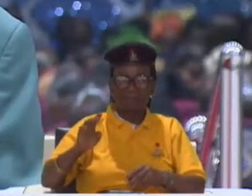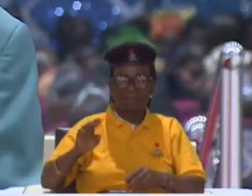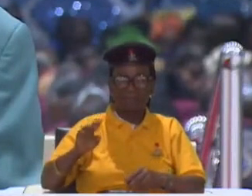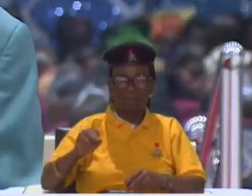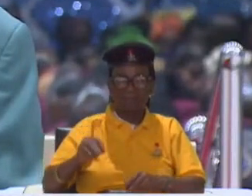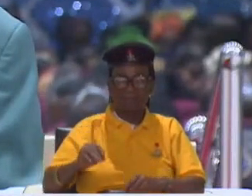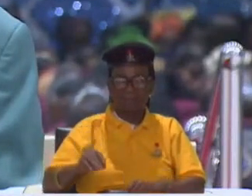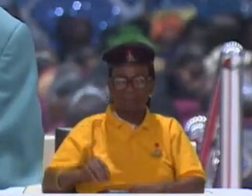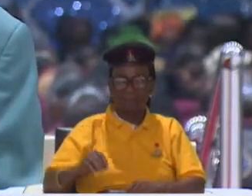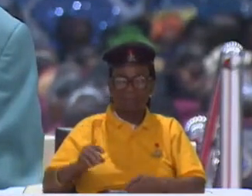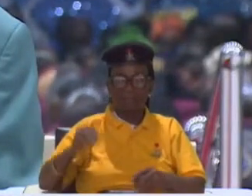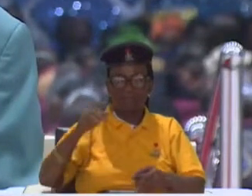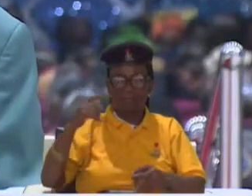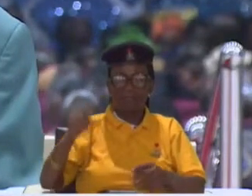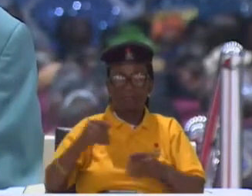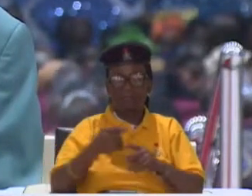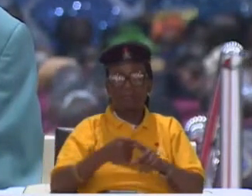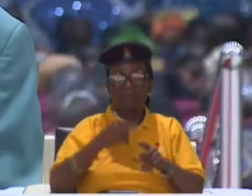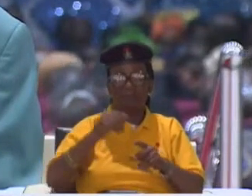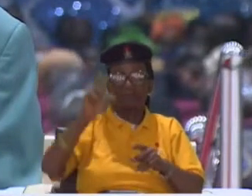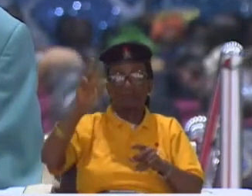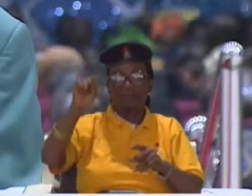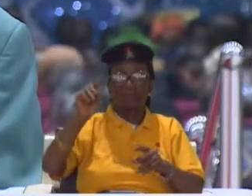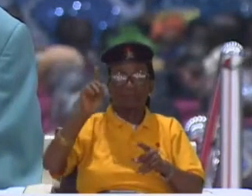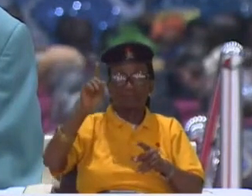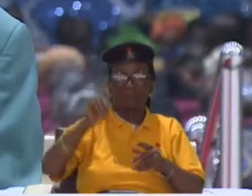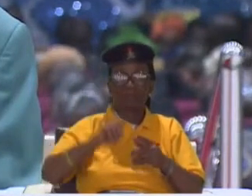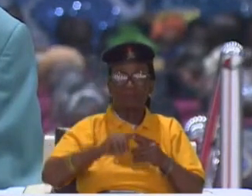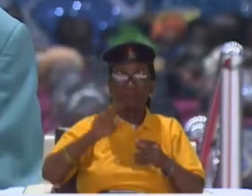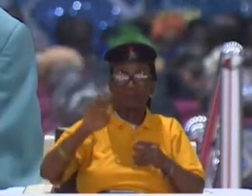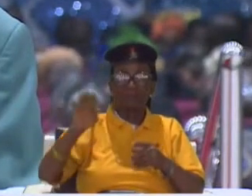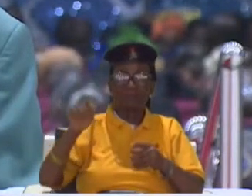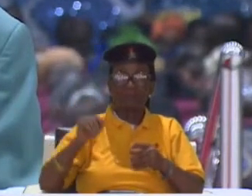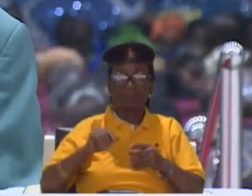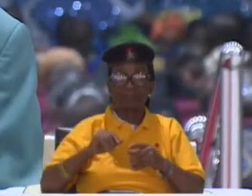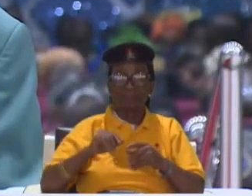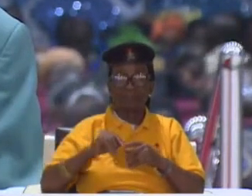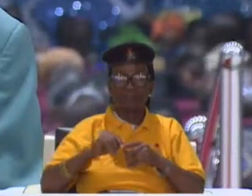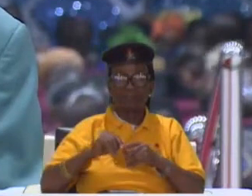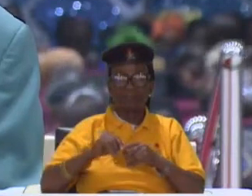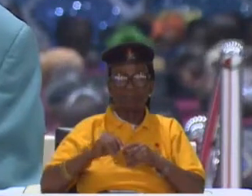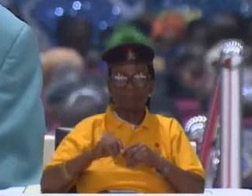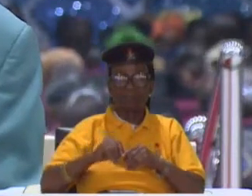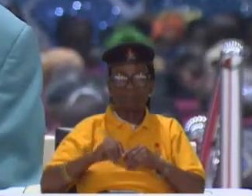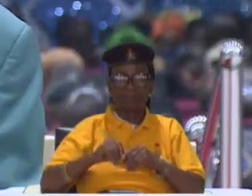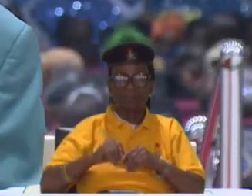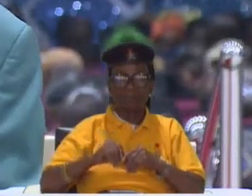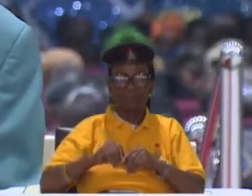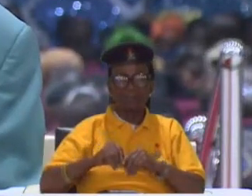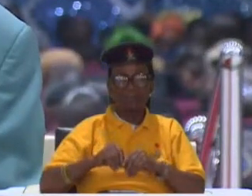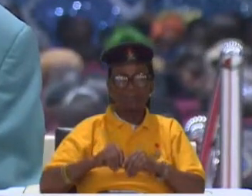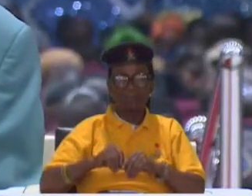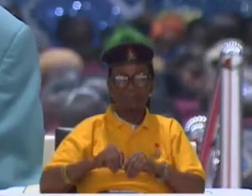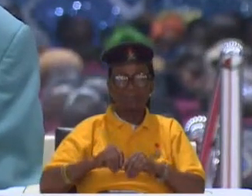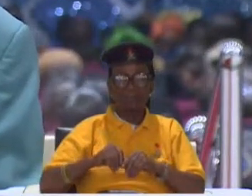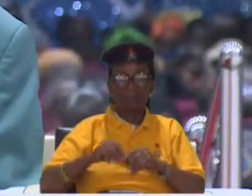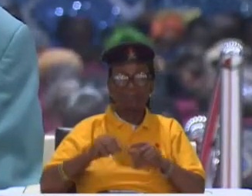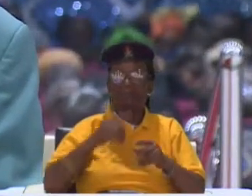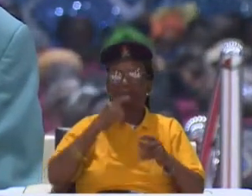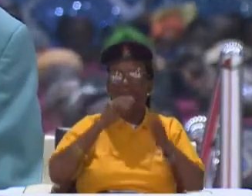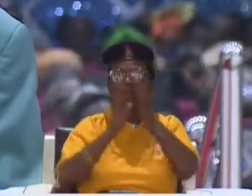35 to 41, Praise the